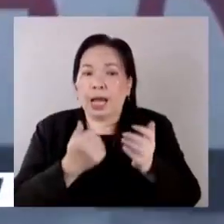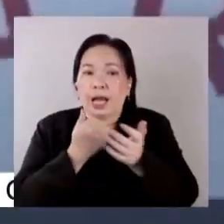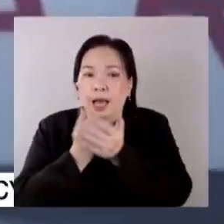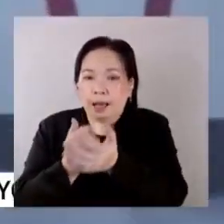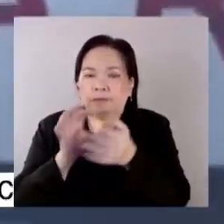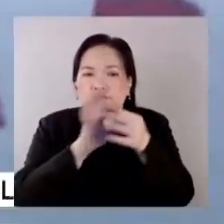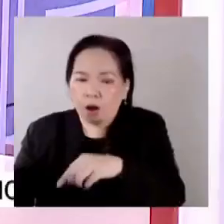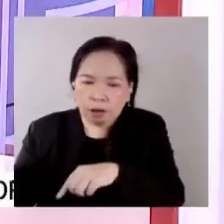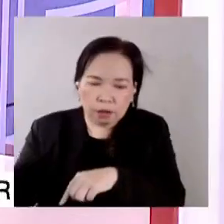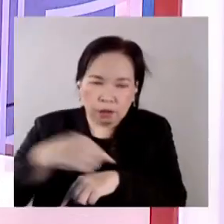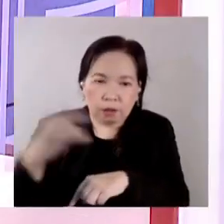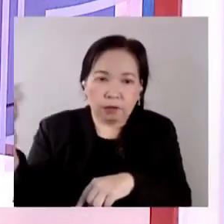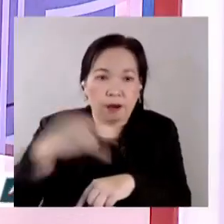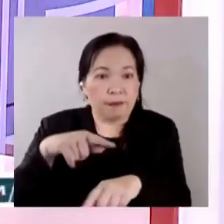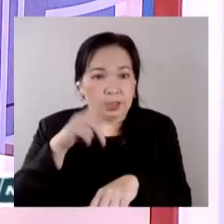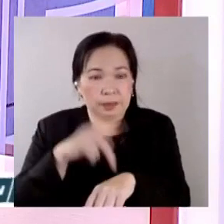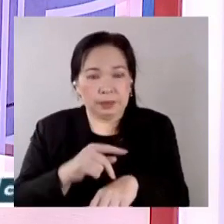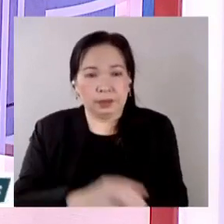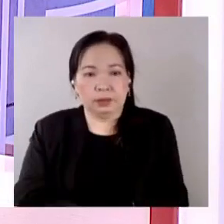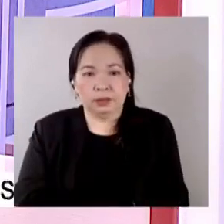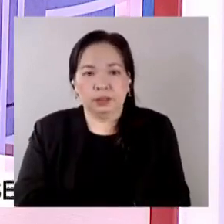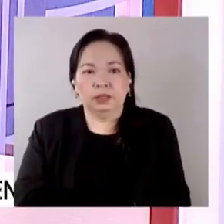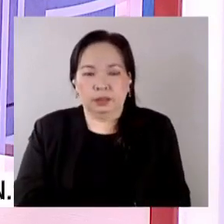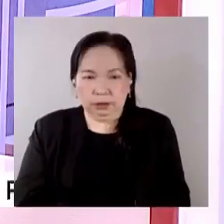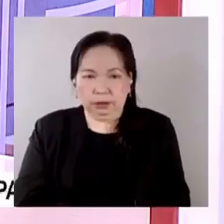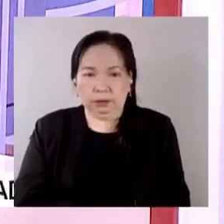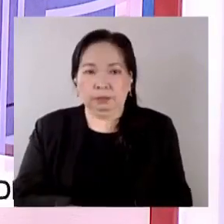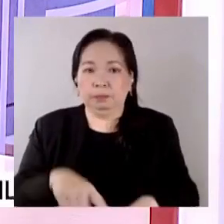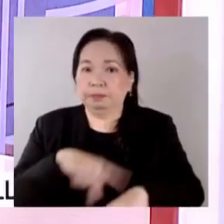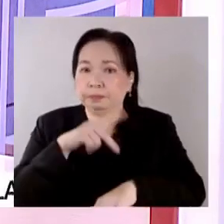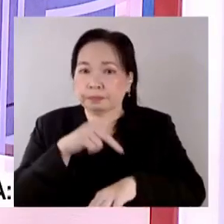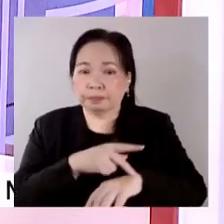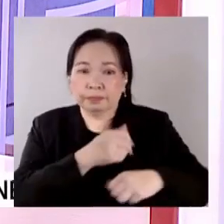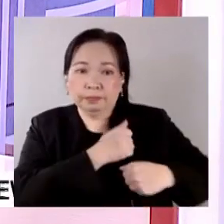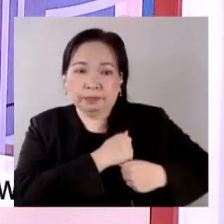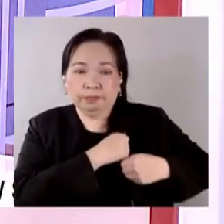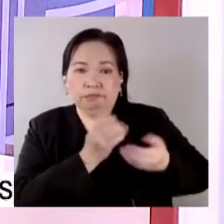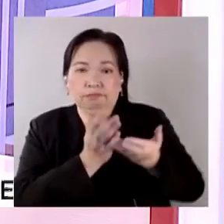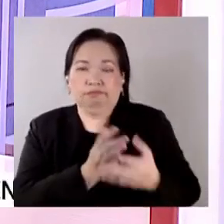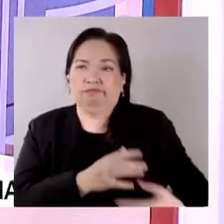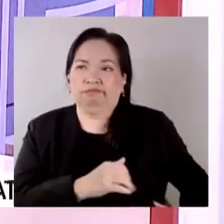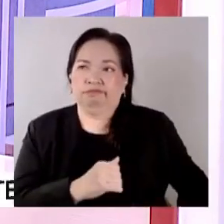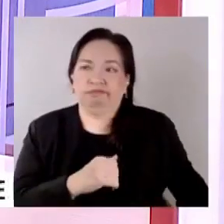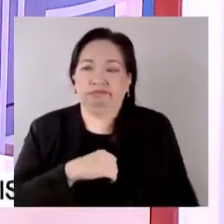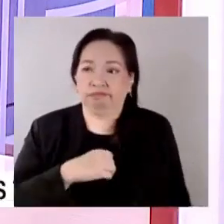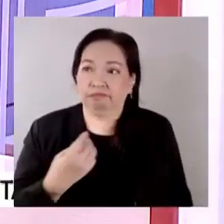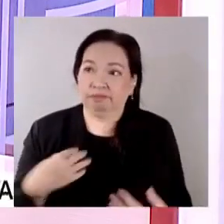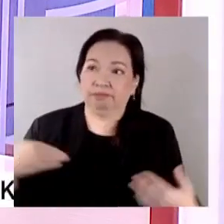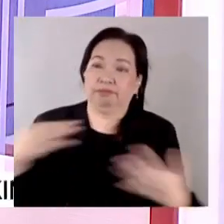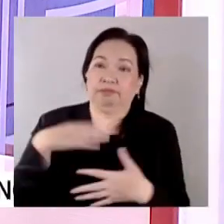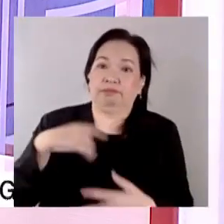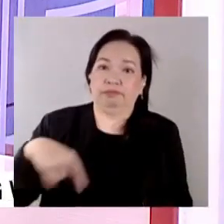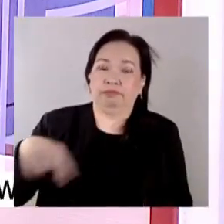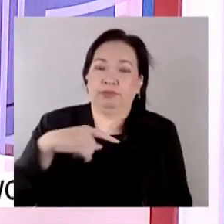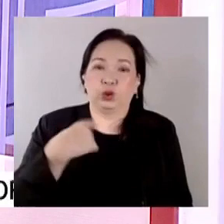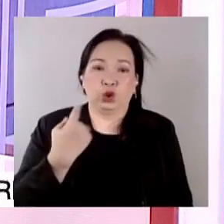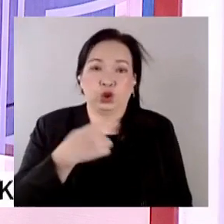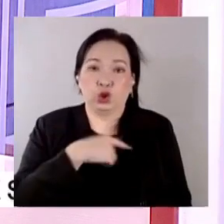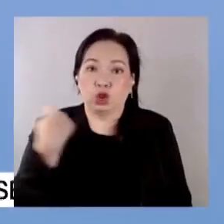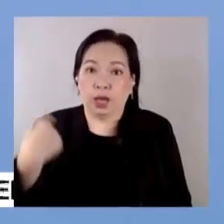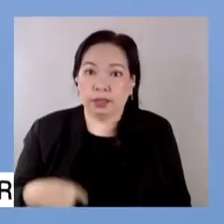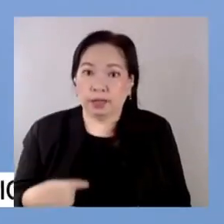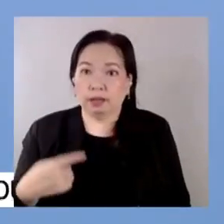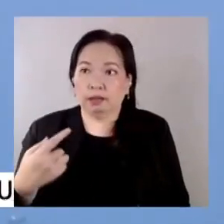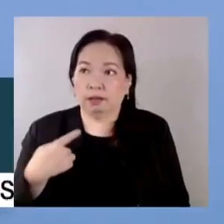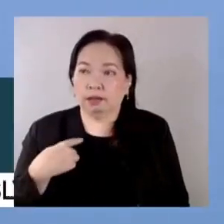relief. The Philippine Coast Guard insists it will not be intimidated by China following Beijing's latest act of aggression.